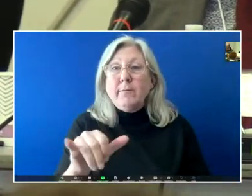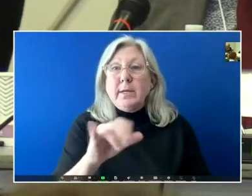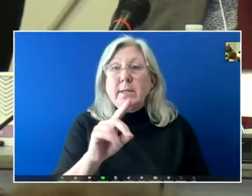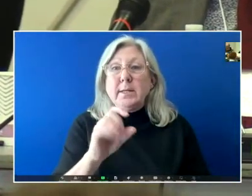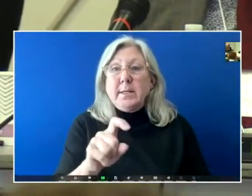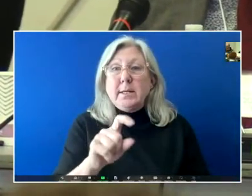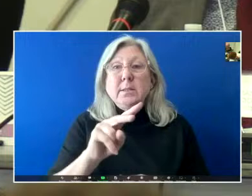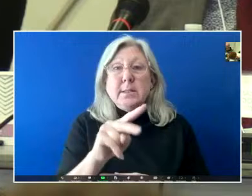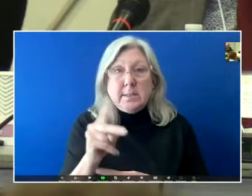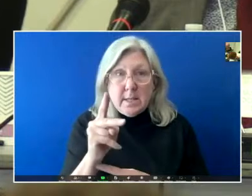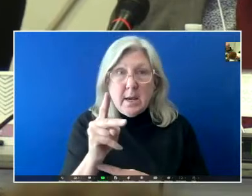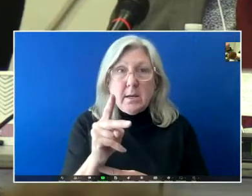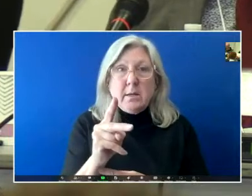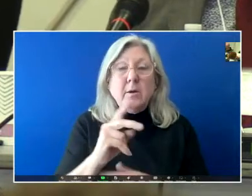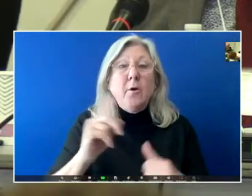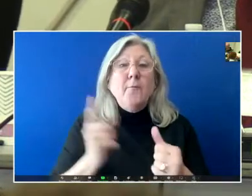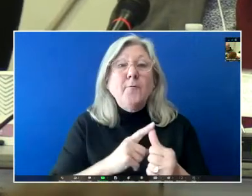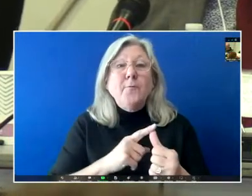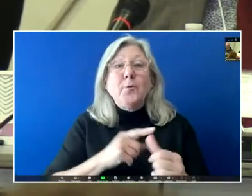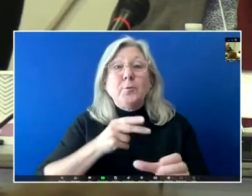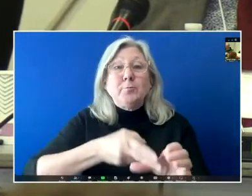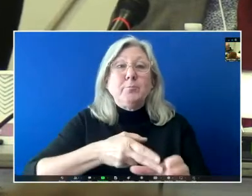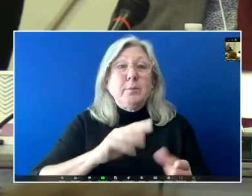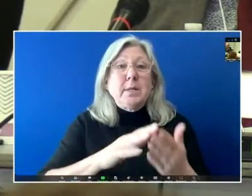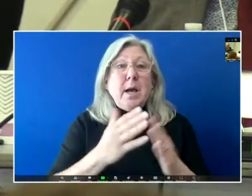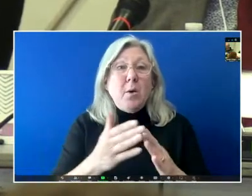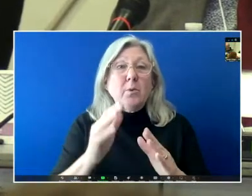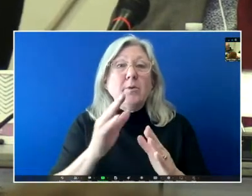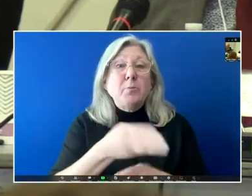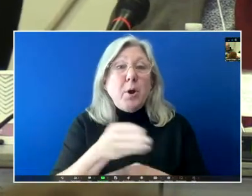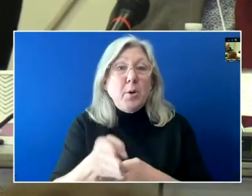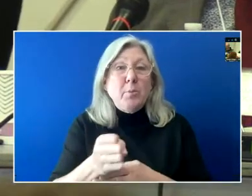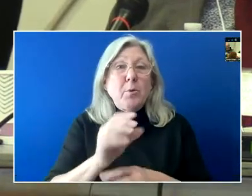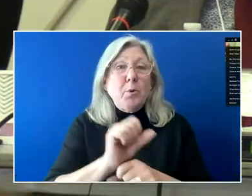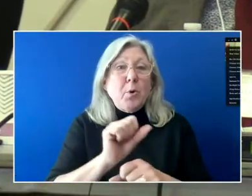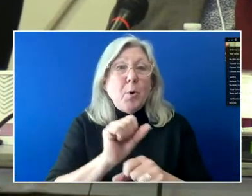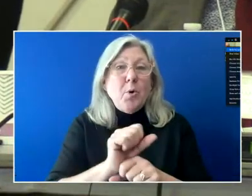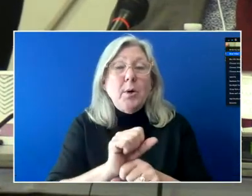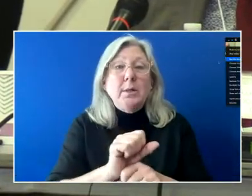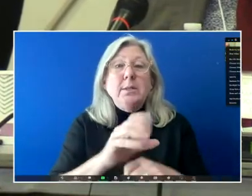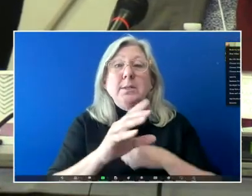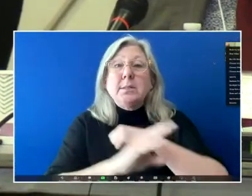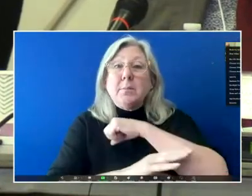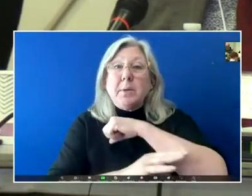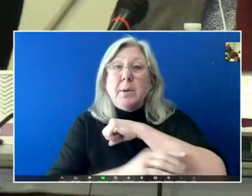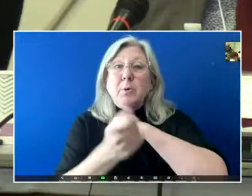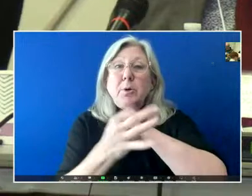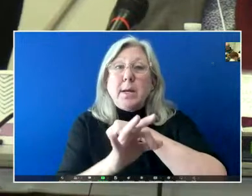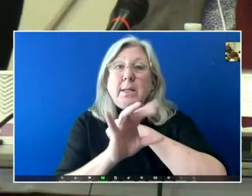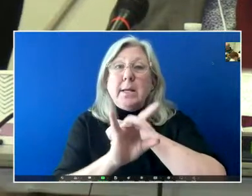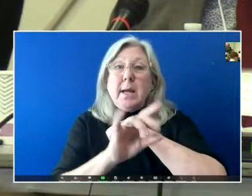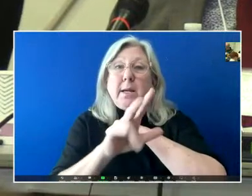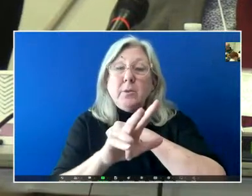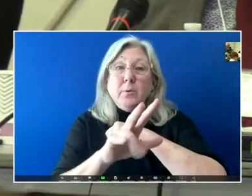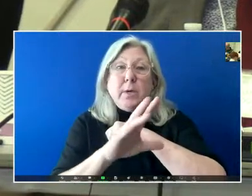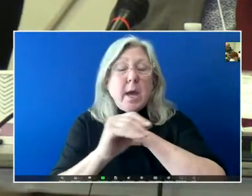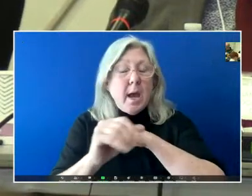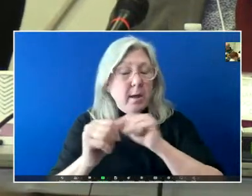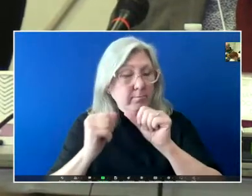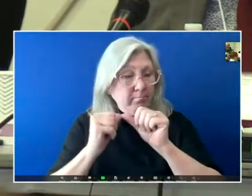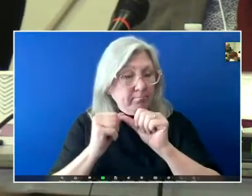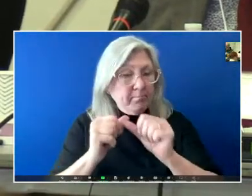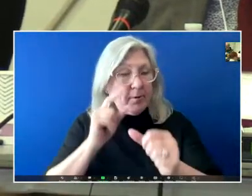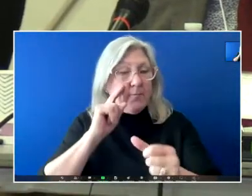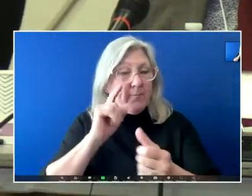brator on September of 1983 and Faithfully served the community of brator